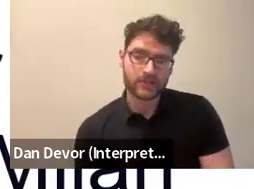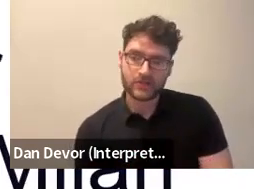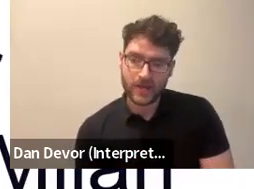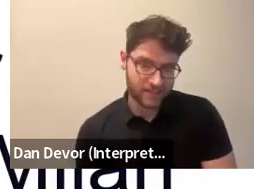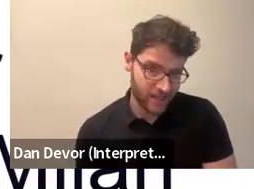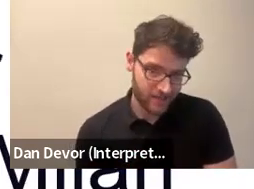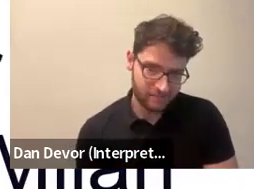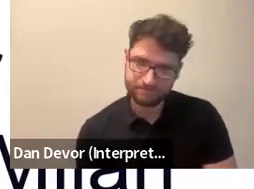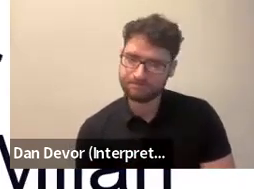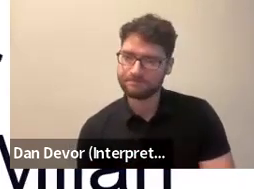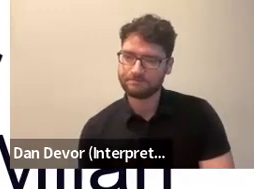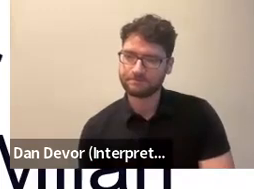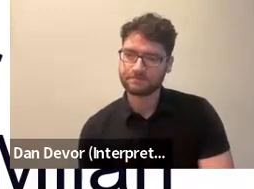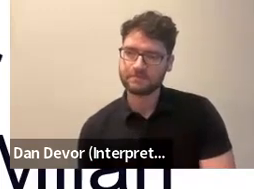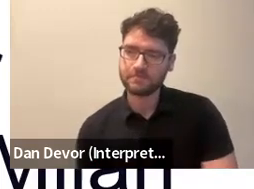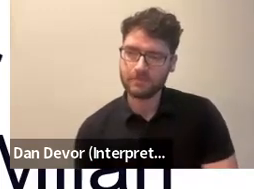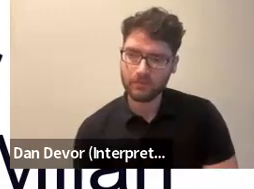Fast forwarding to 1880,